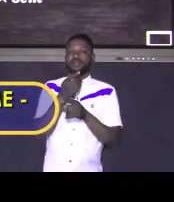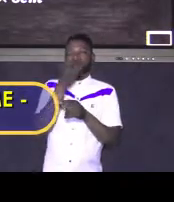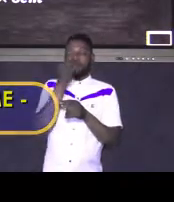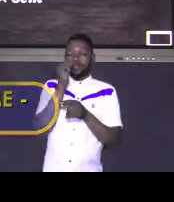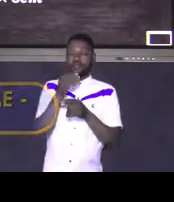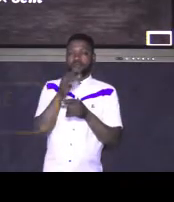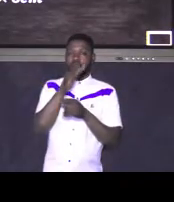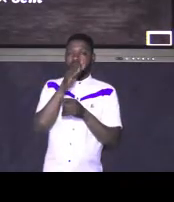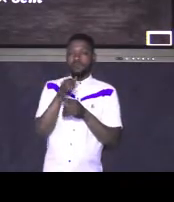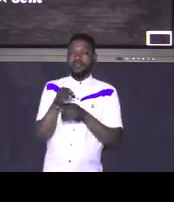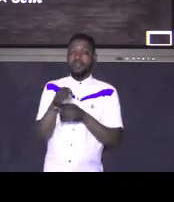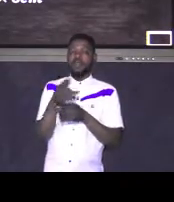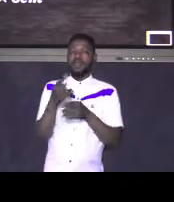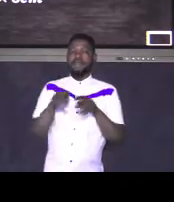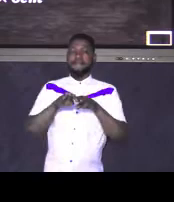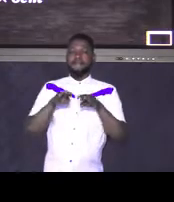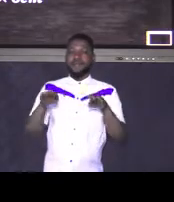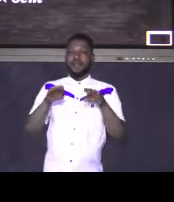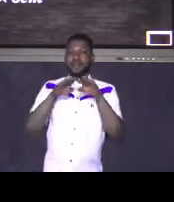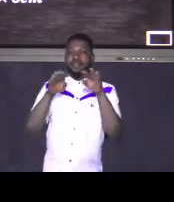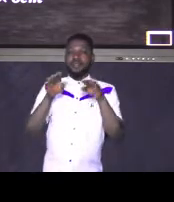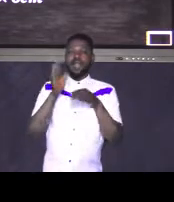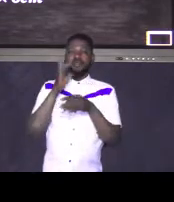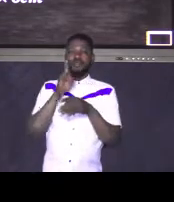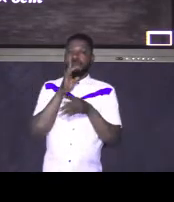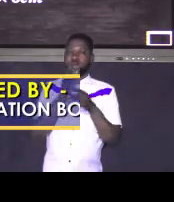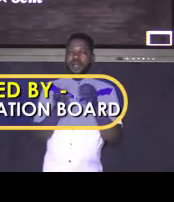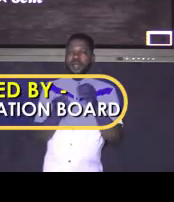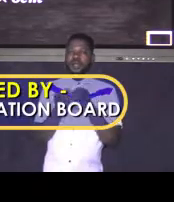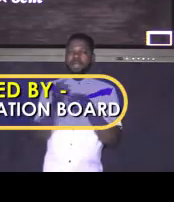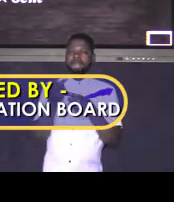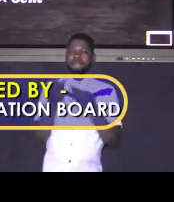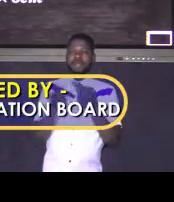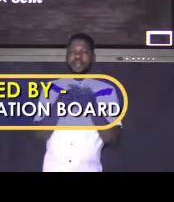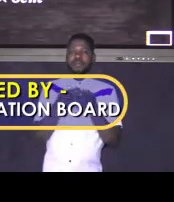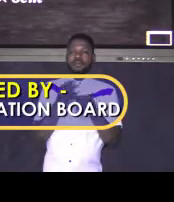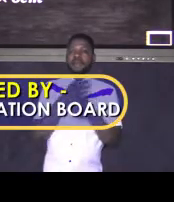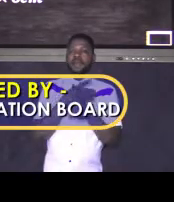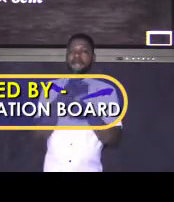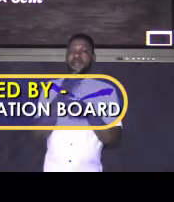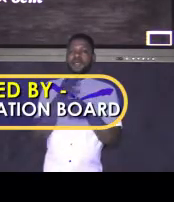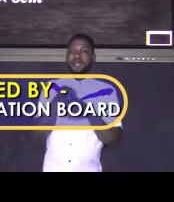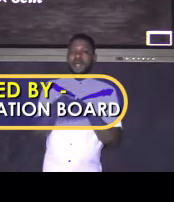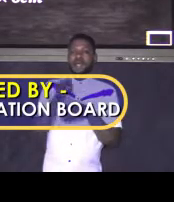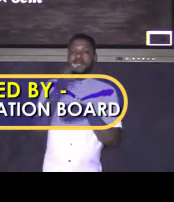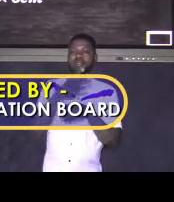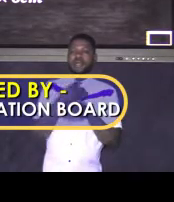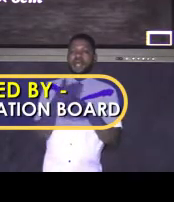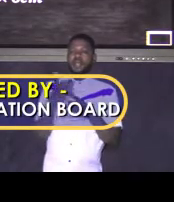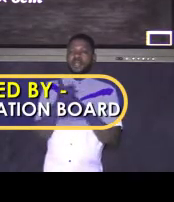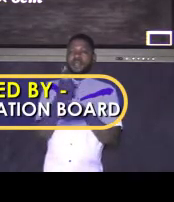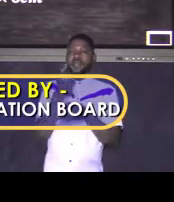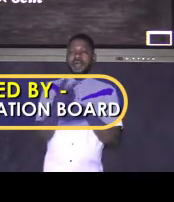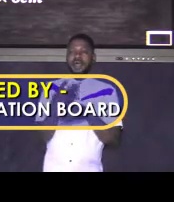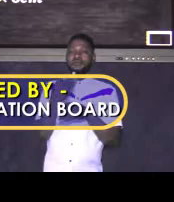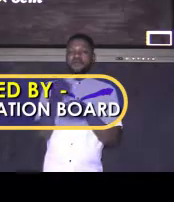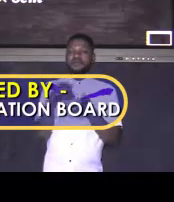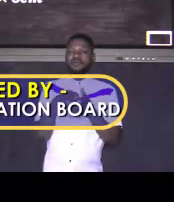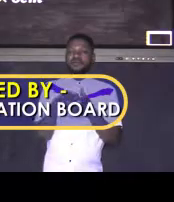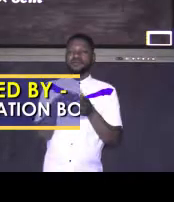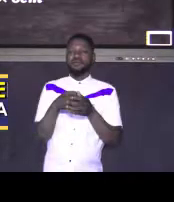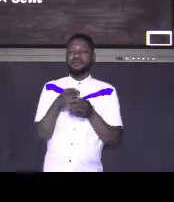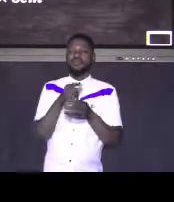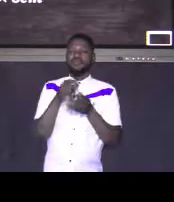height, just ignore it. The parallel sides should be added, multiply it then by the perpendicular height and take half of